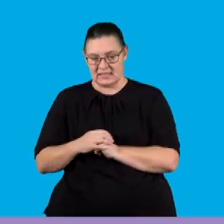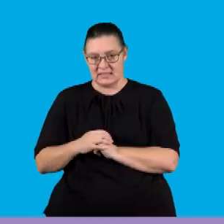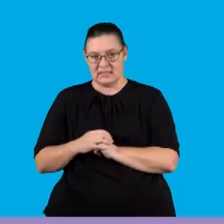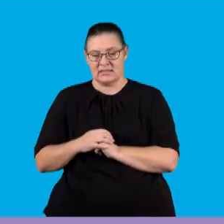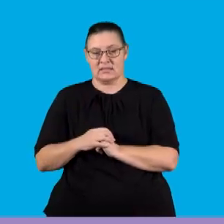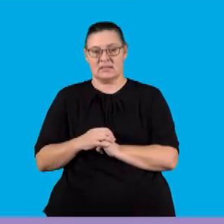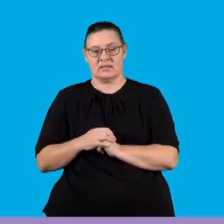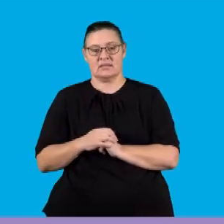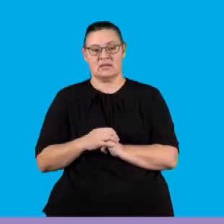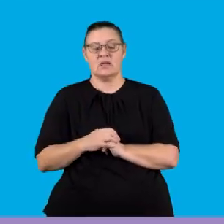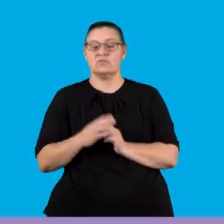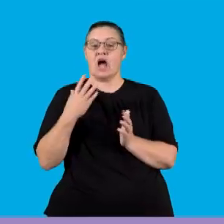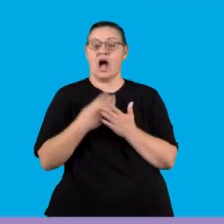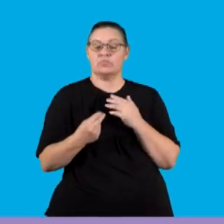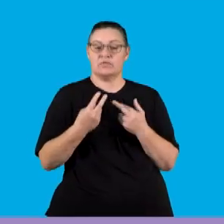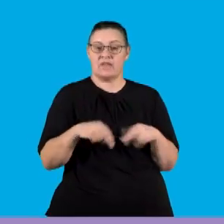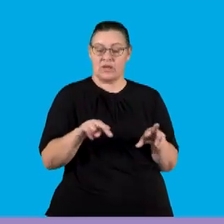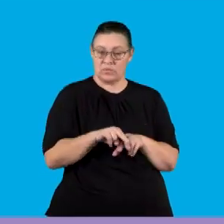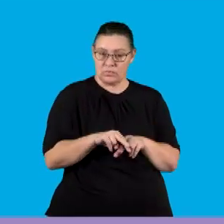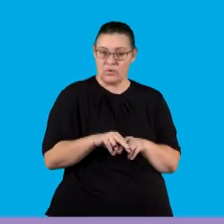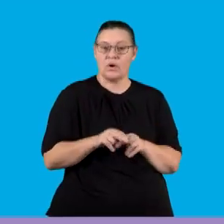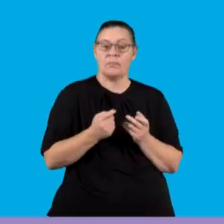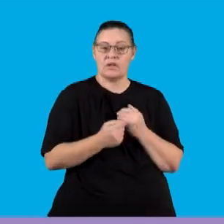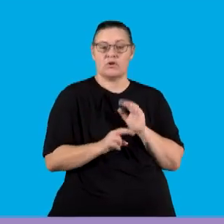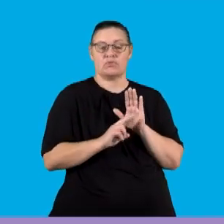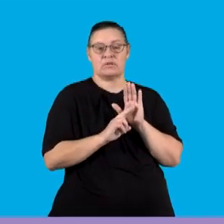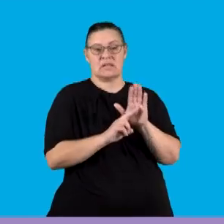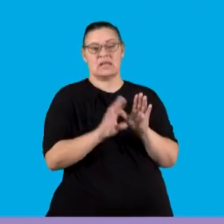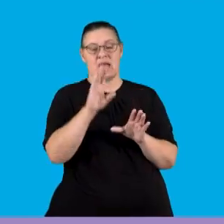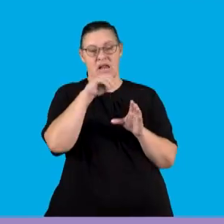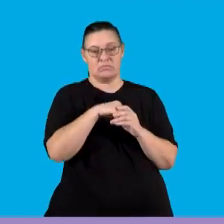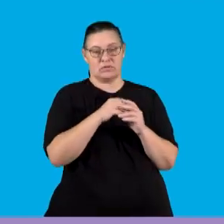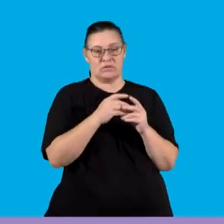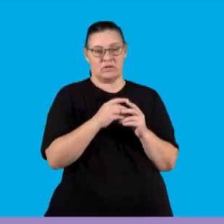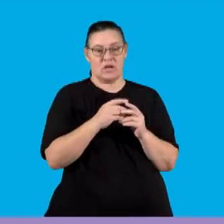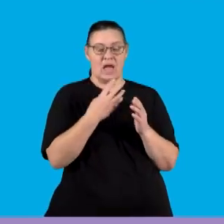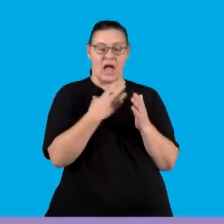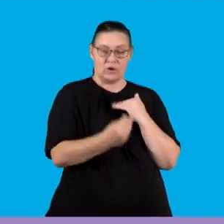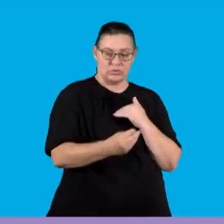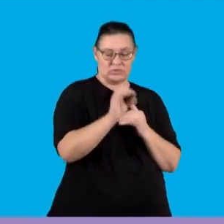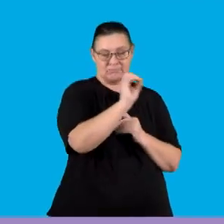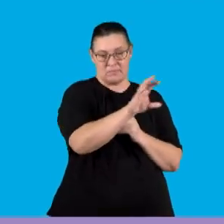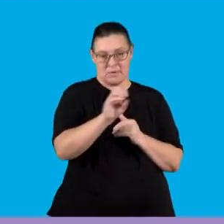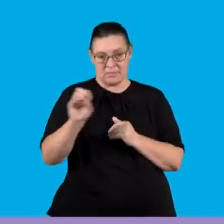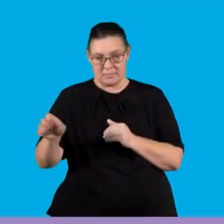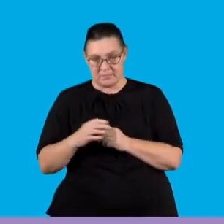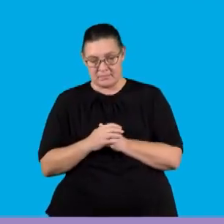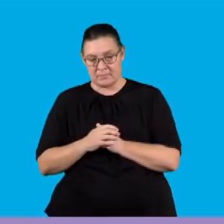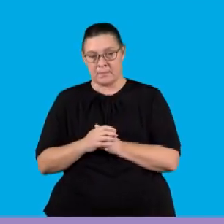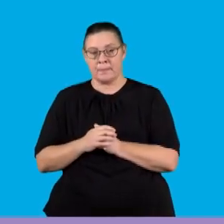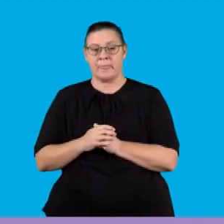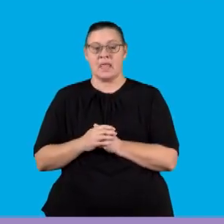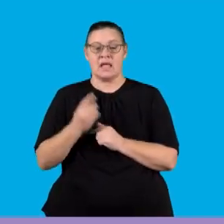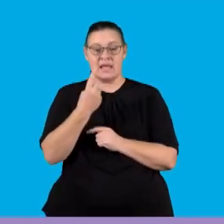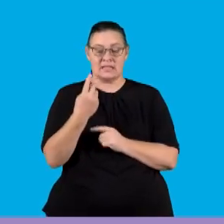+17. Now let's take those output values and represent them in the input value, in the table. And